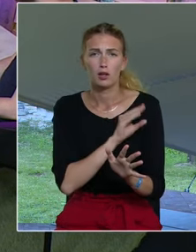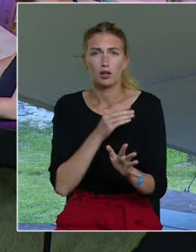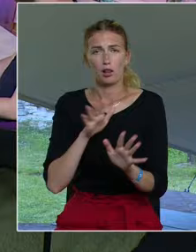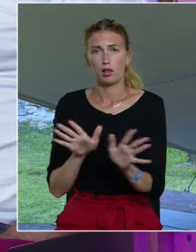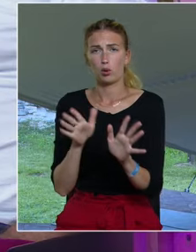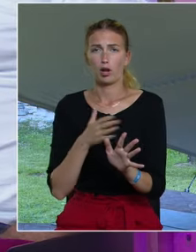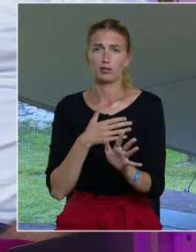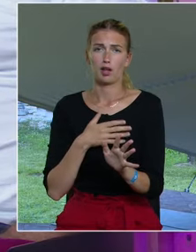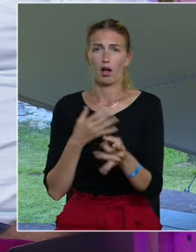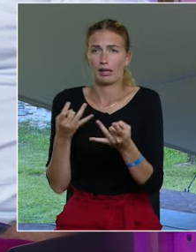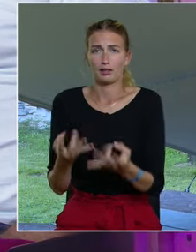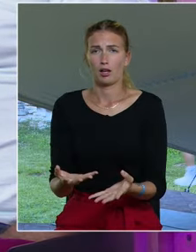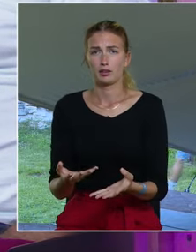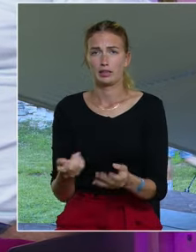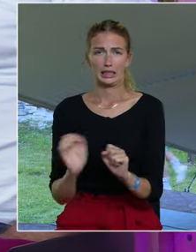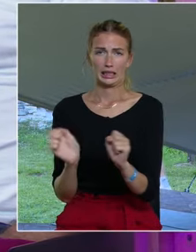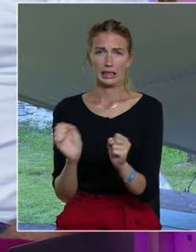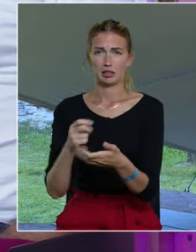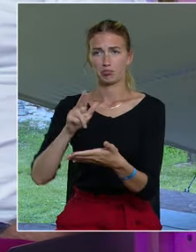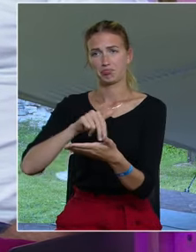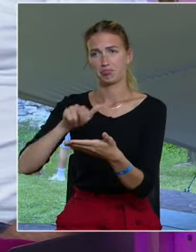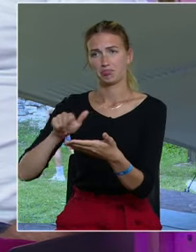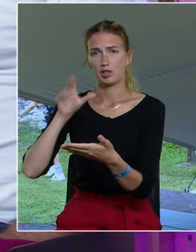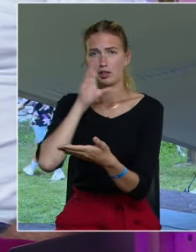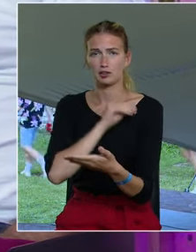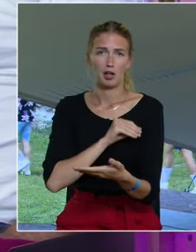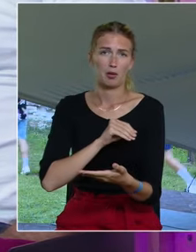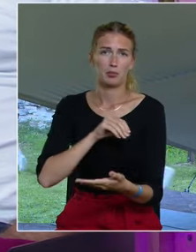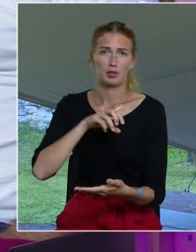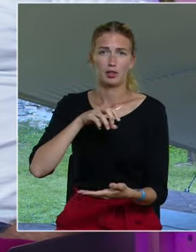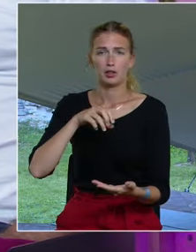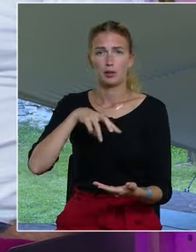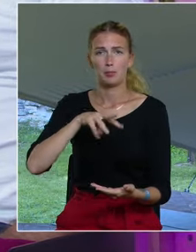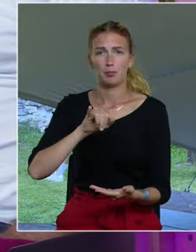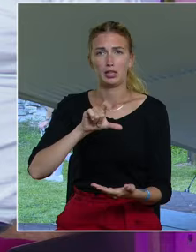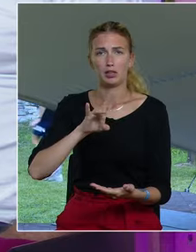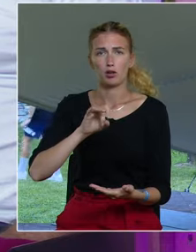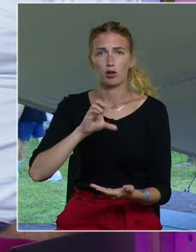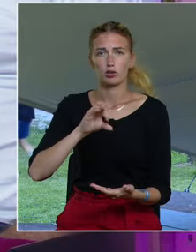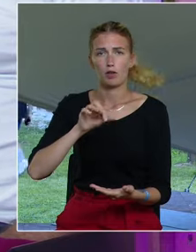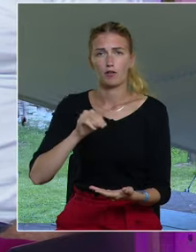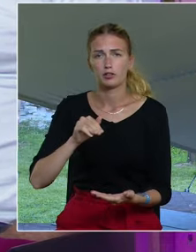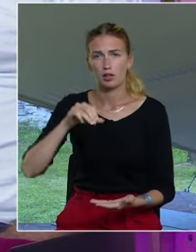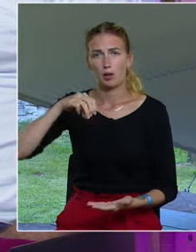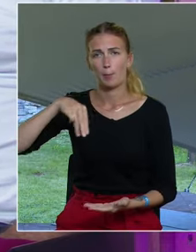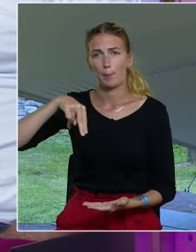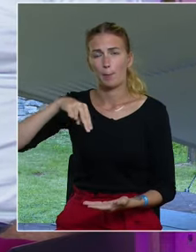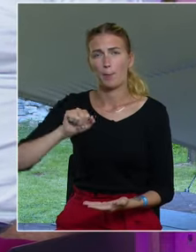make a JPEG if you want to. And then, a photo in NFT if you want to. Yeah, you could use the photo, for your